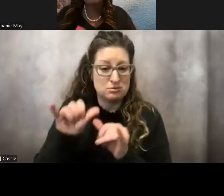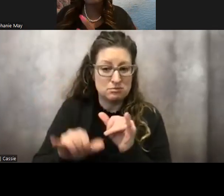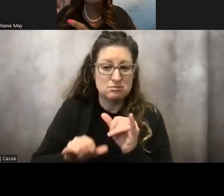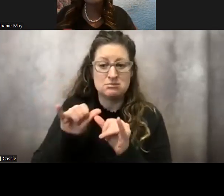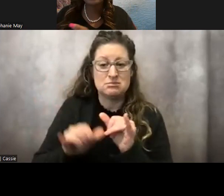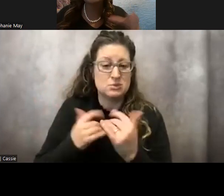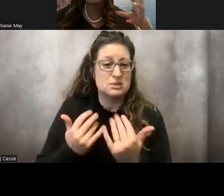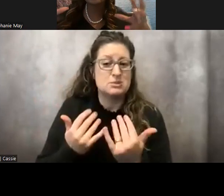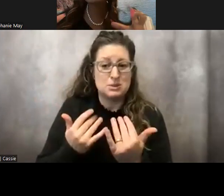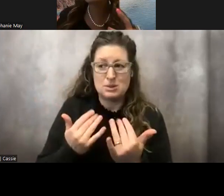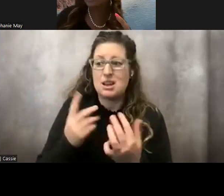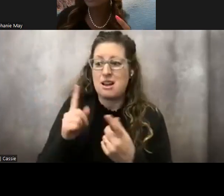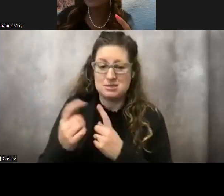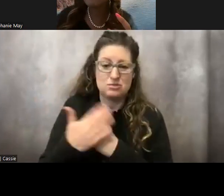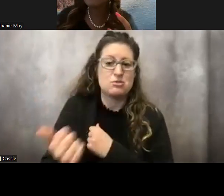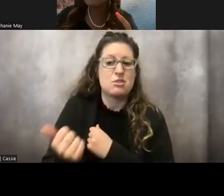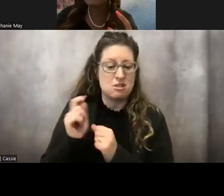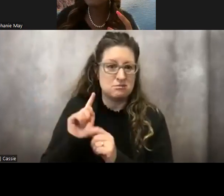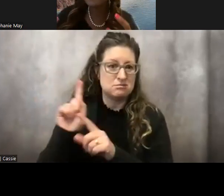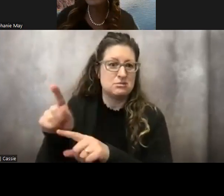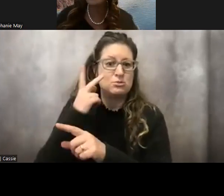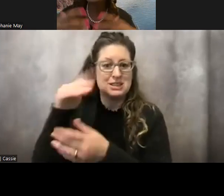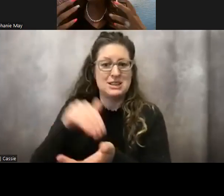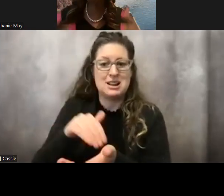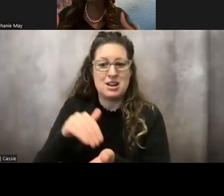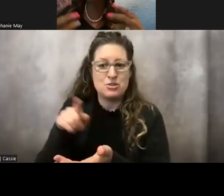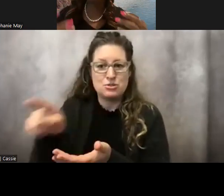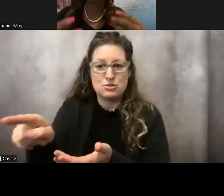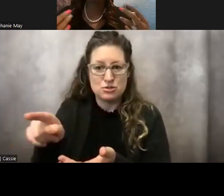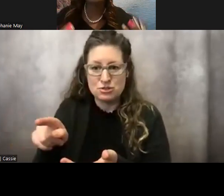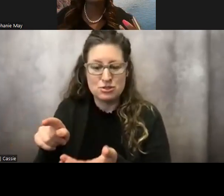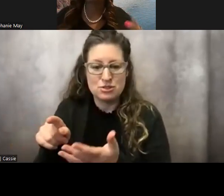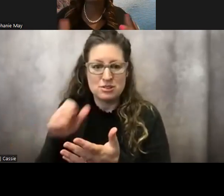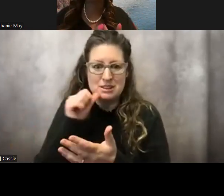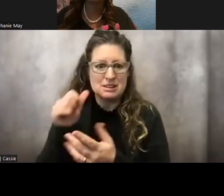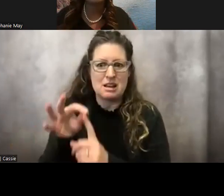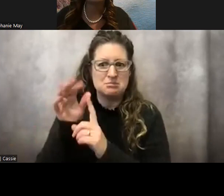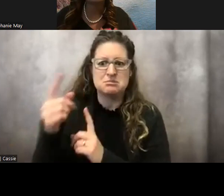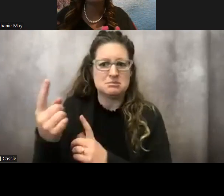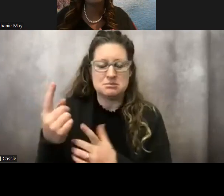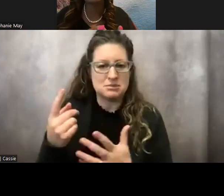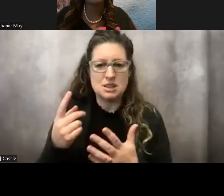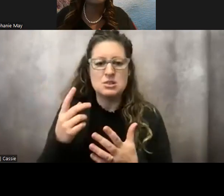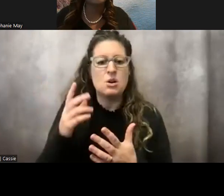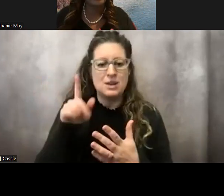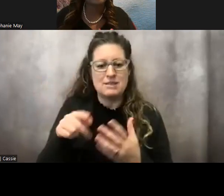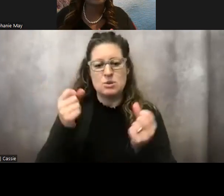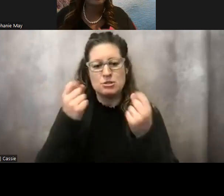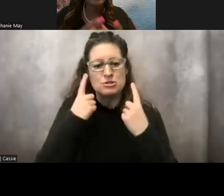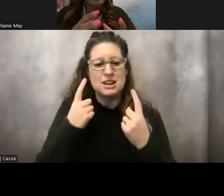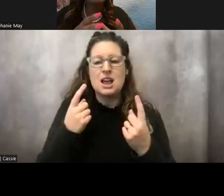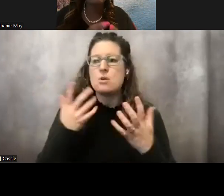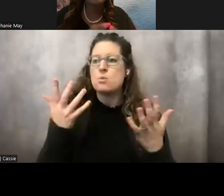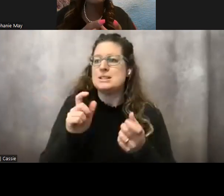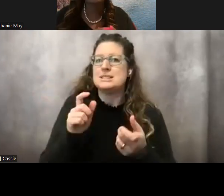the hospital per se, it's a construct. And until we understand that this idea of being a change